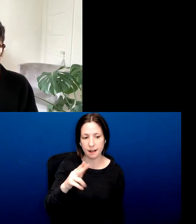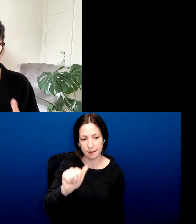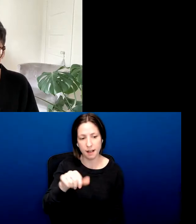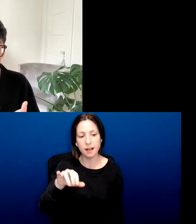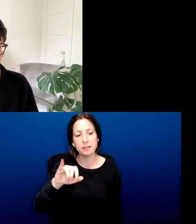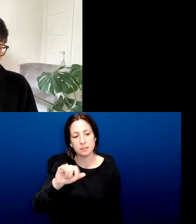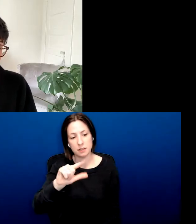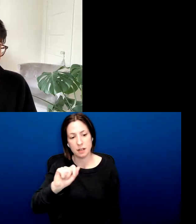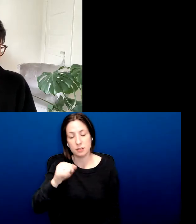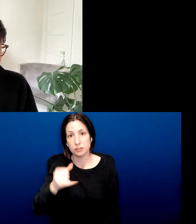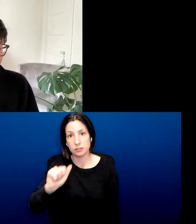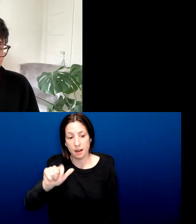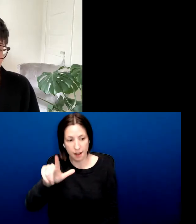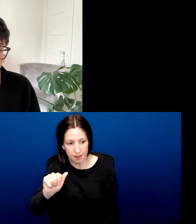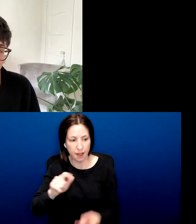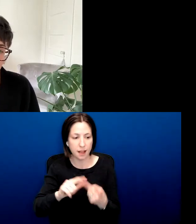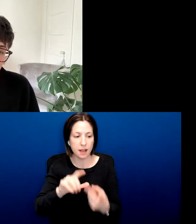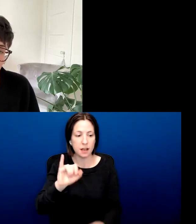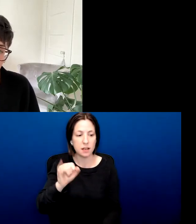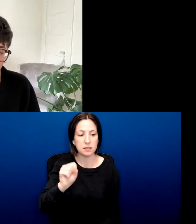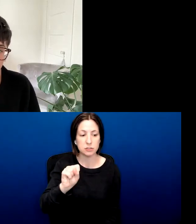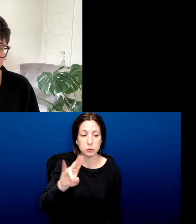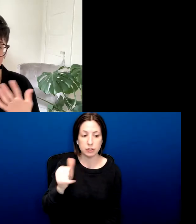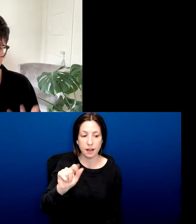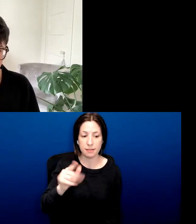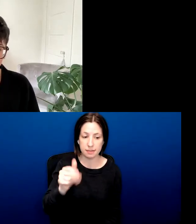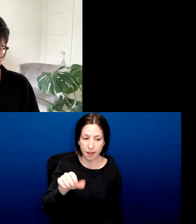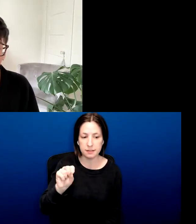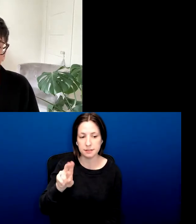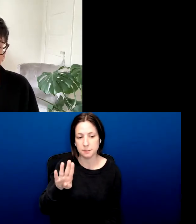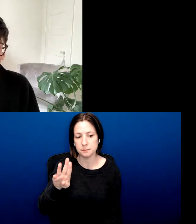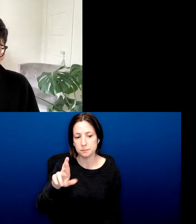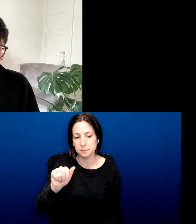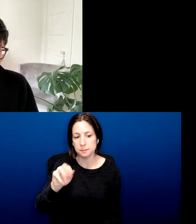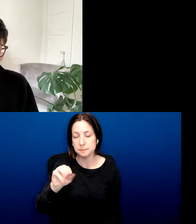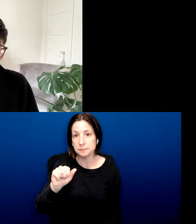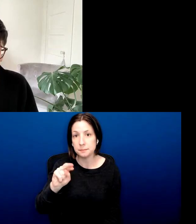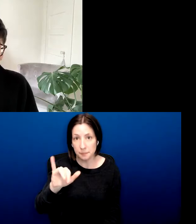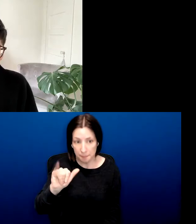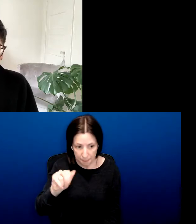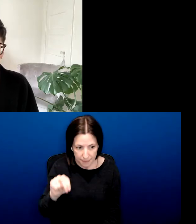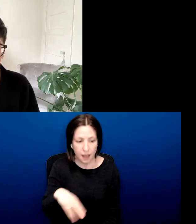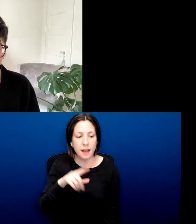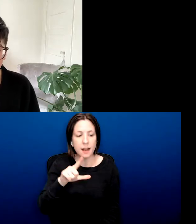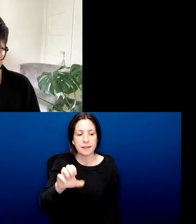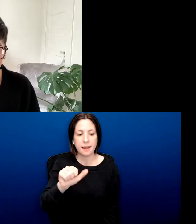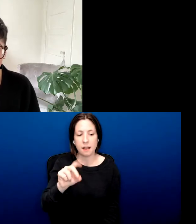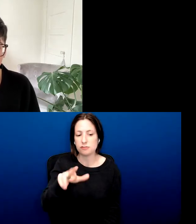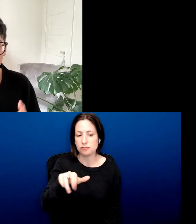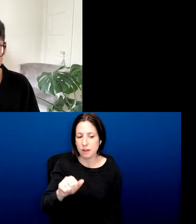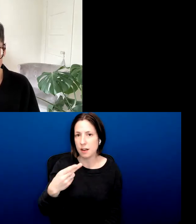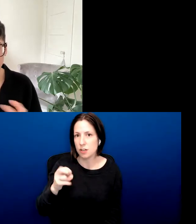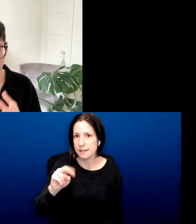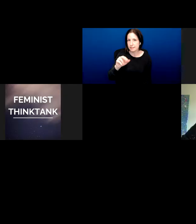here with us to talk about their work. And so we'll hear brief talks from our speakers on what it looks like to enact digital